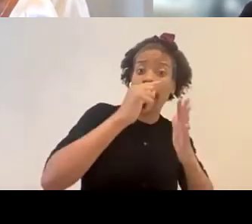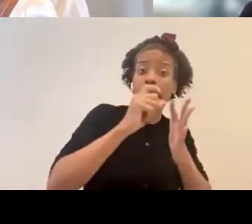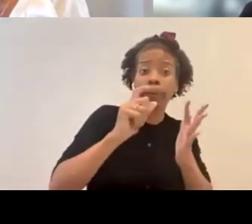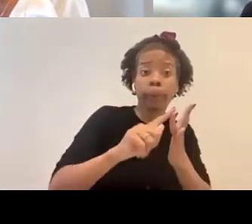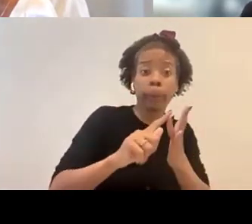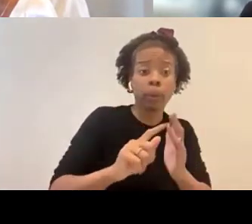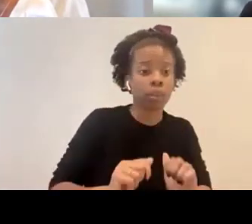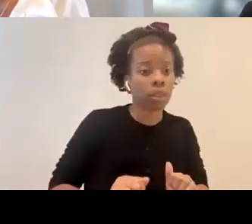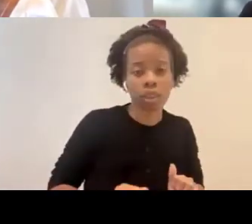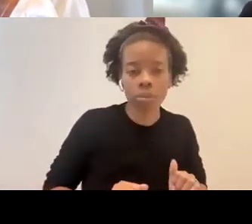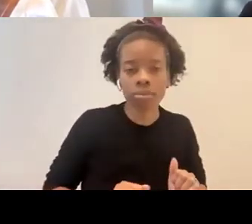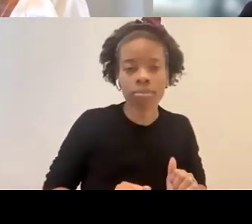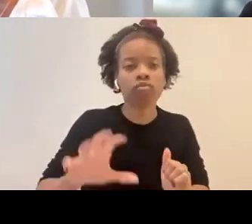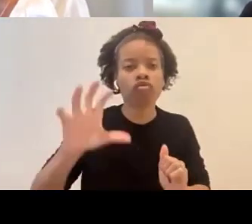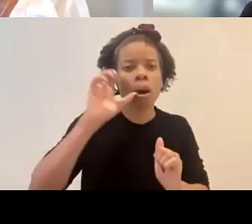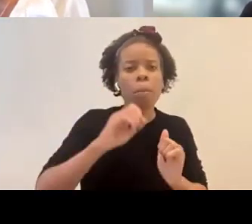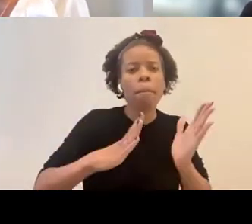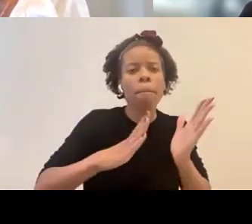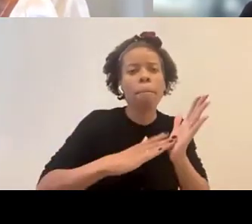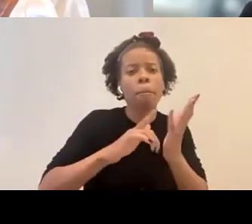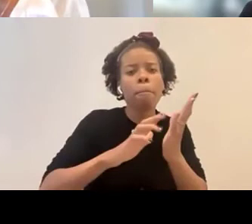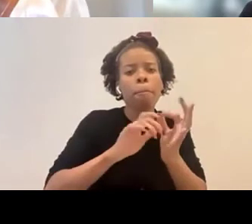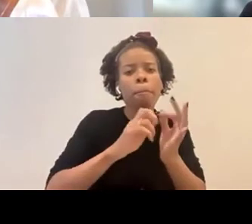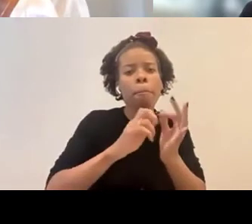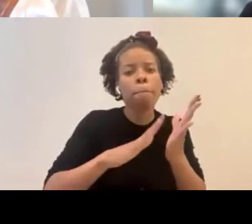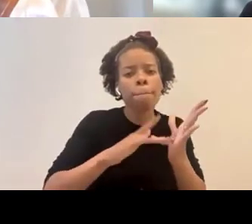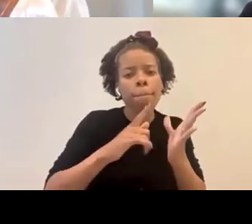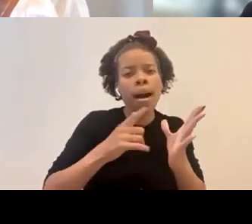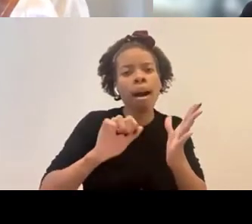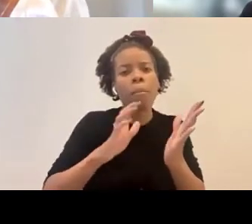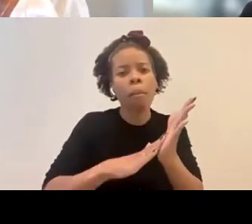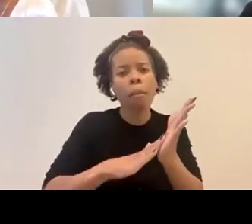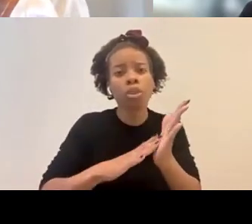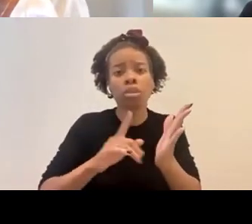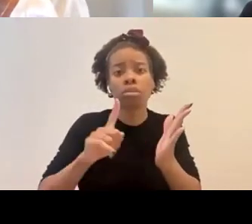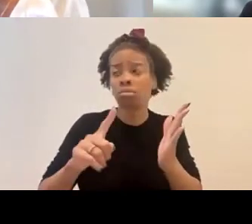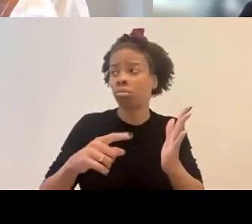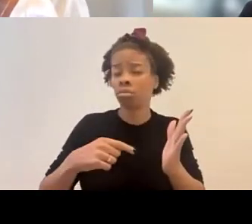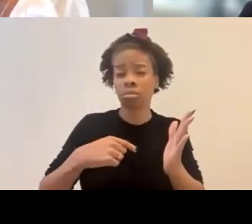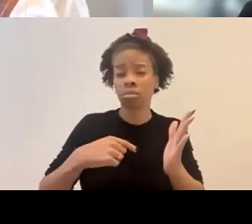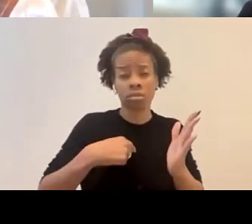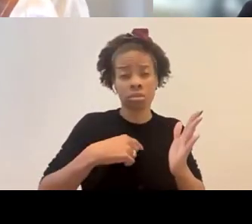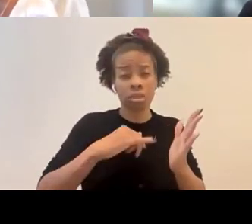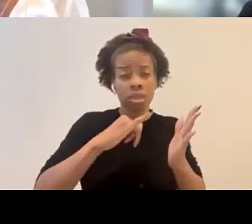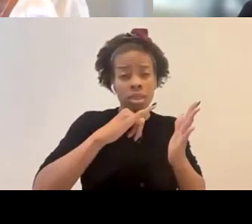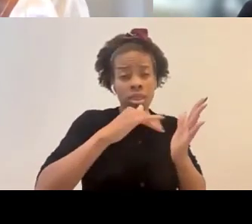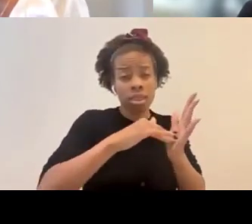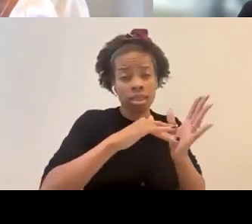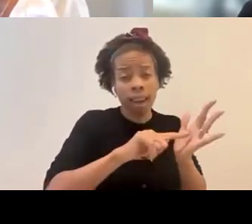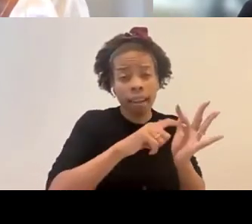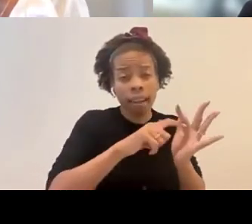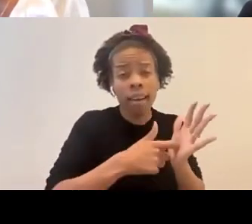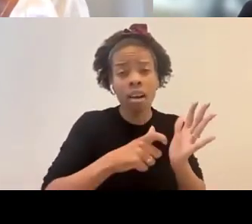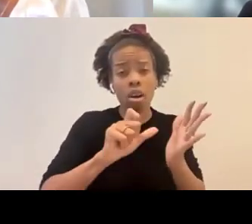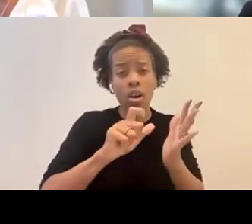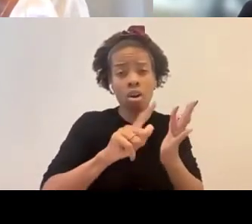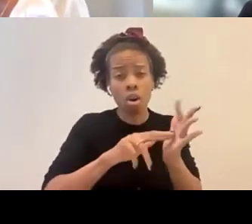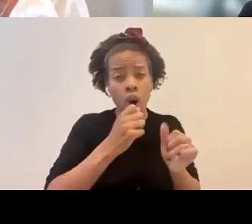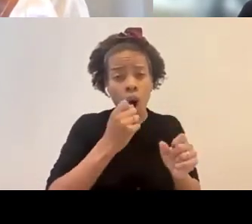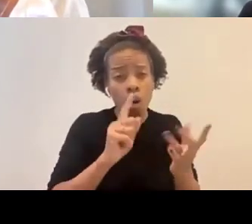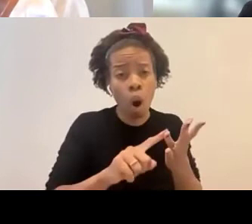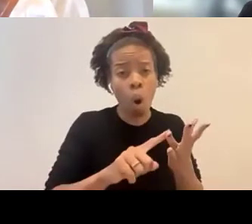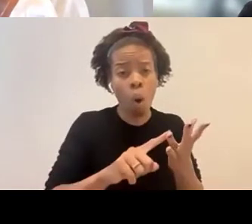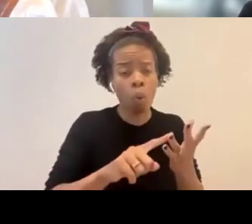and Mobutu, the rape of the Belgian Congo, the rape of Zaire, the rape of women